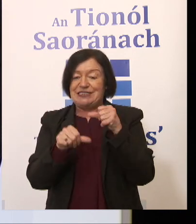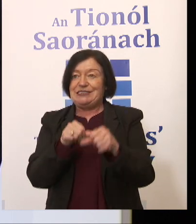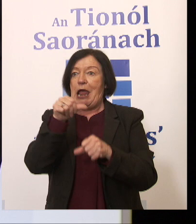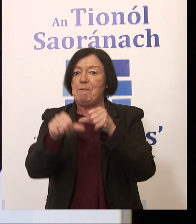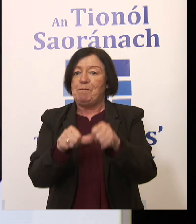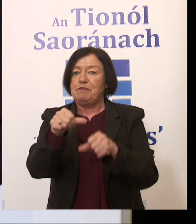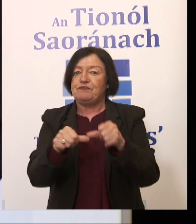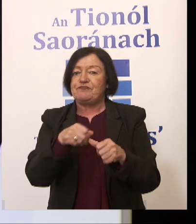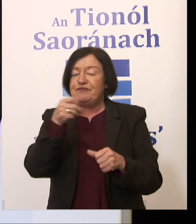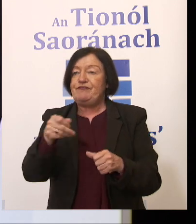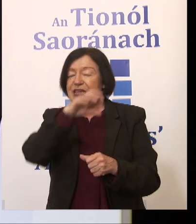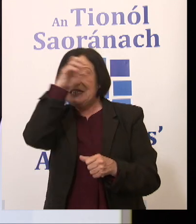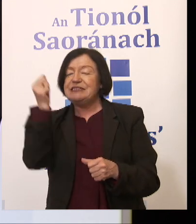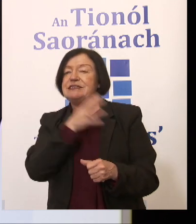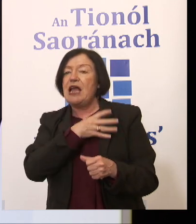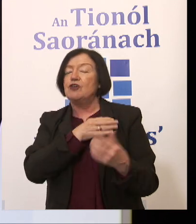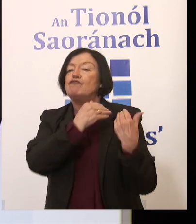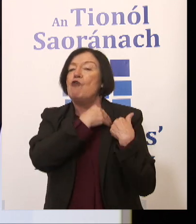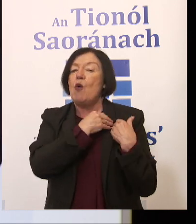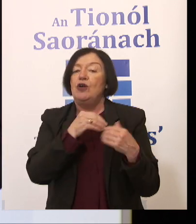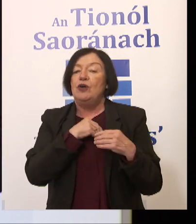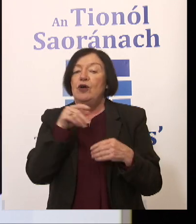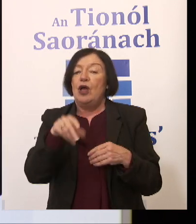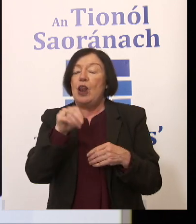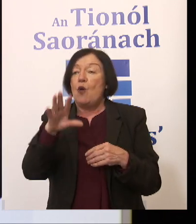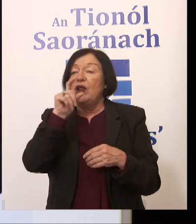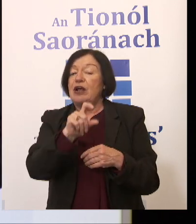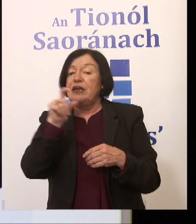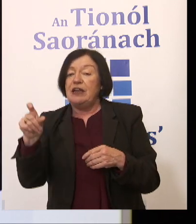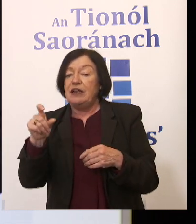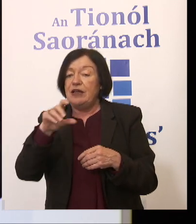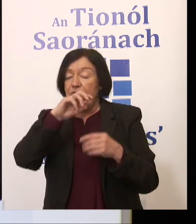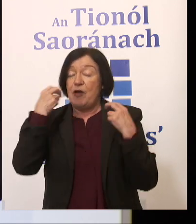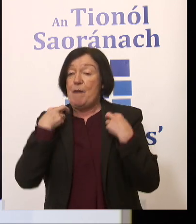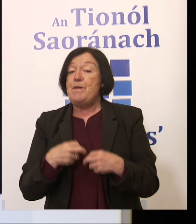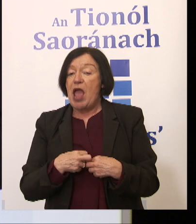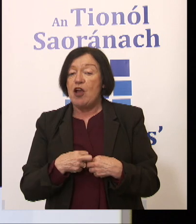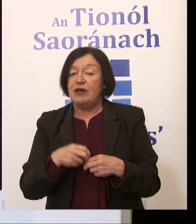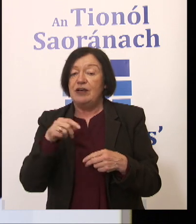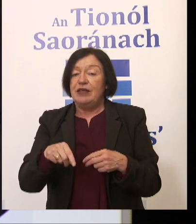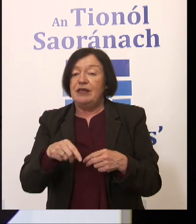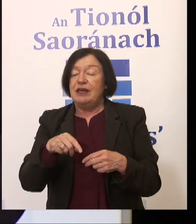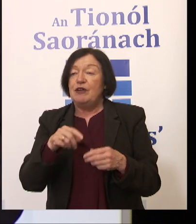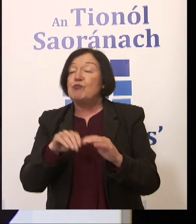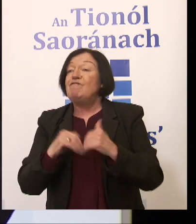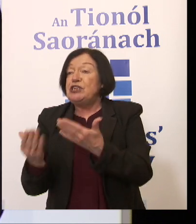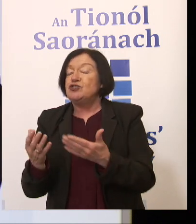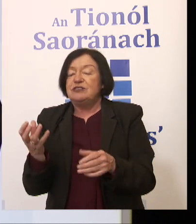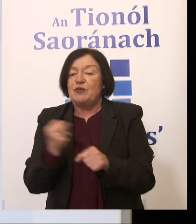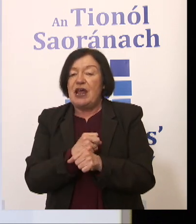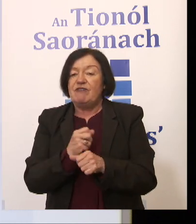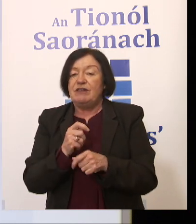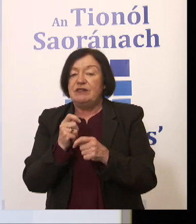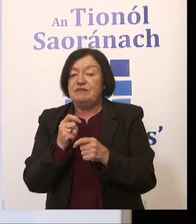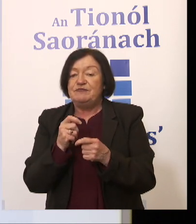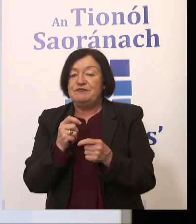giving an executive role to local authority Cathaoirleach. The provisions of that were never given